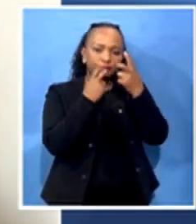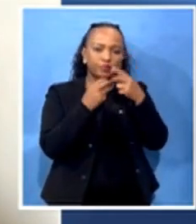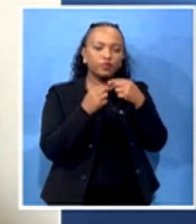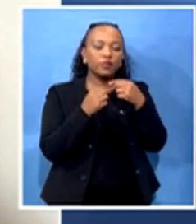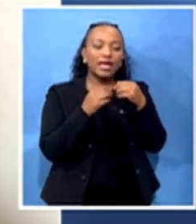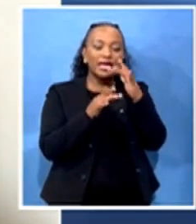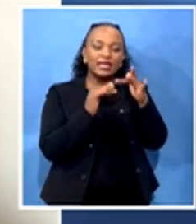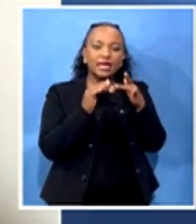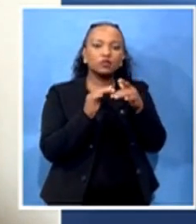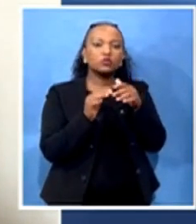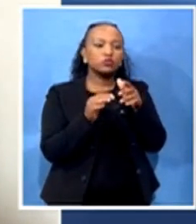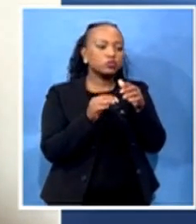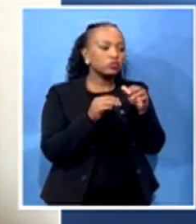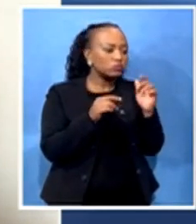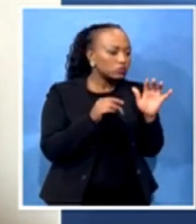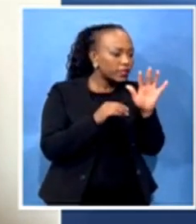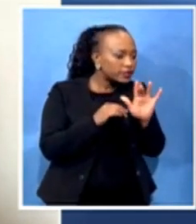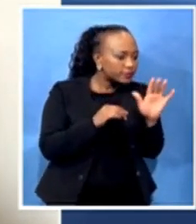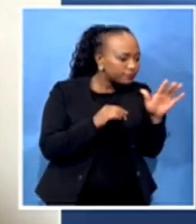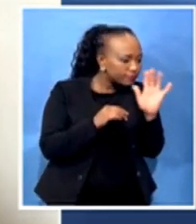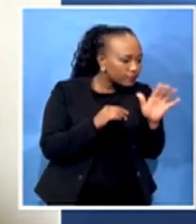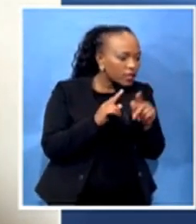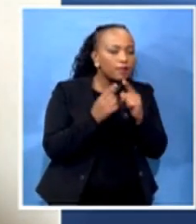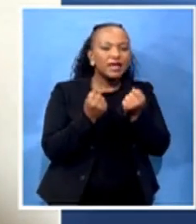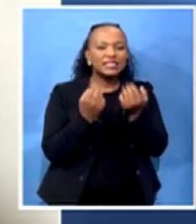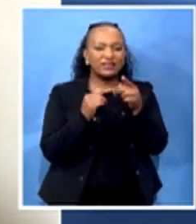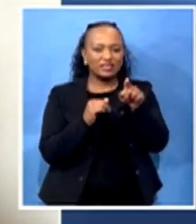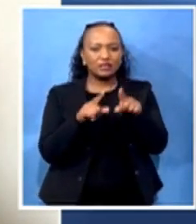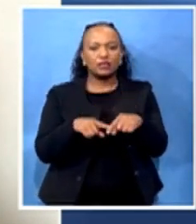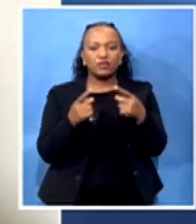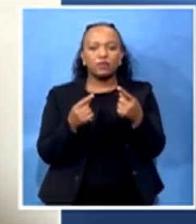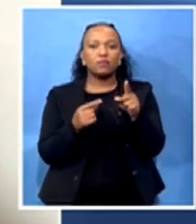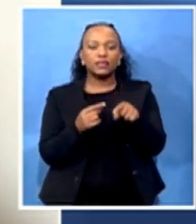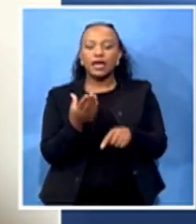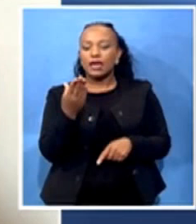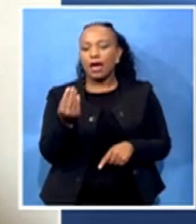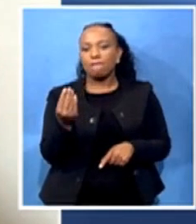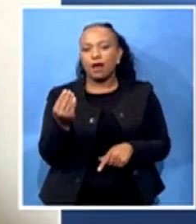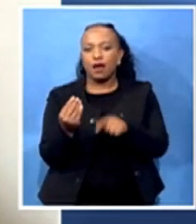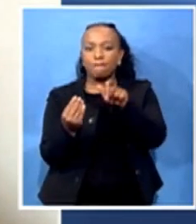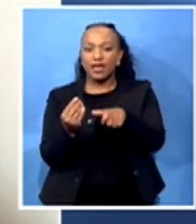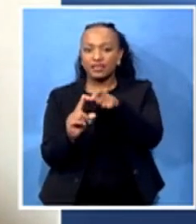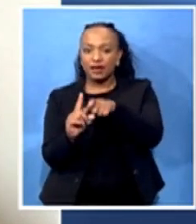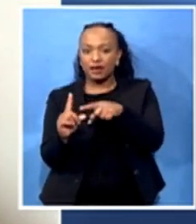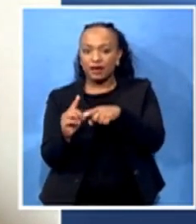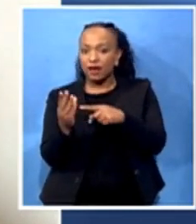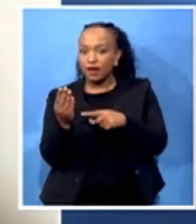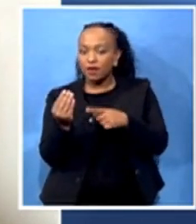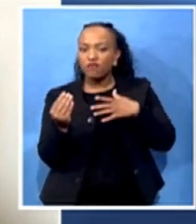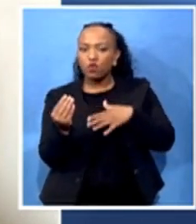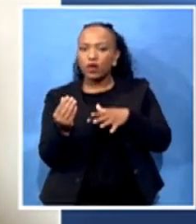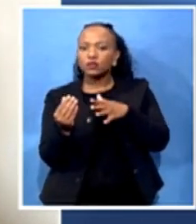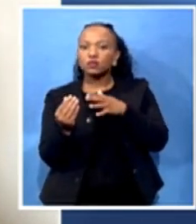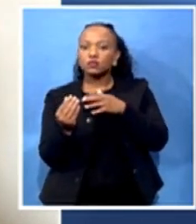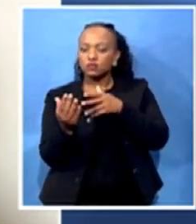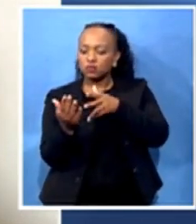service, you simply just need to have the number on your phone, and every time you want to translate, you can simply pull it up the same way you would pull